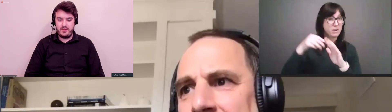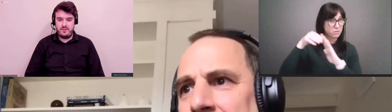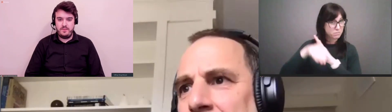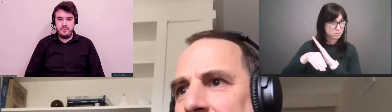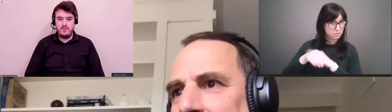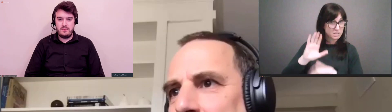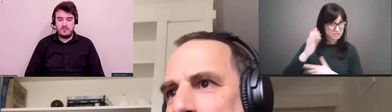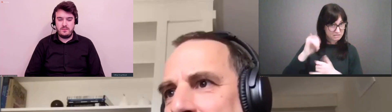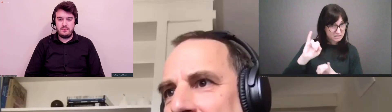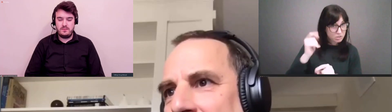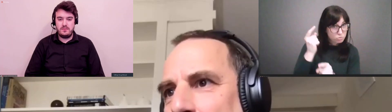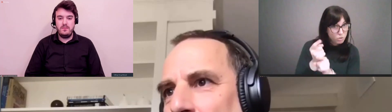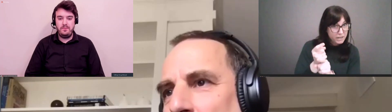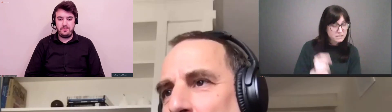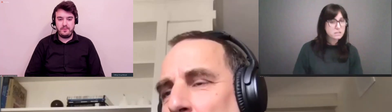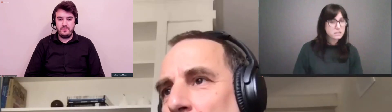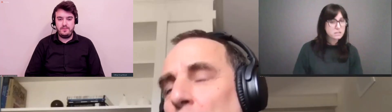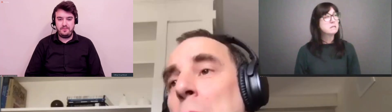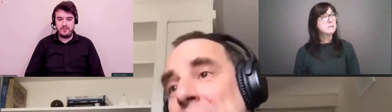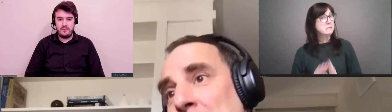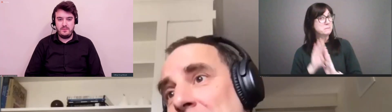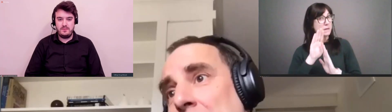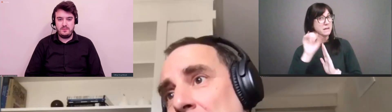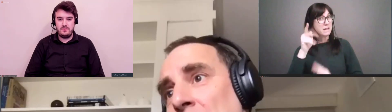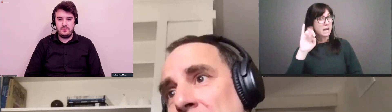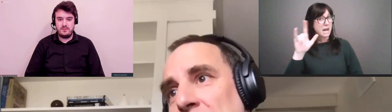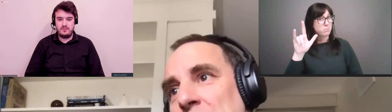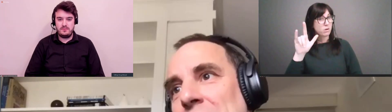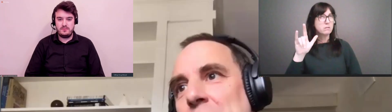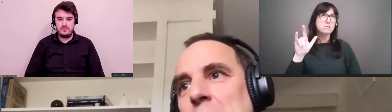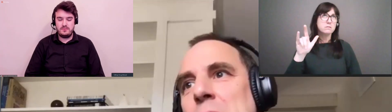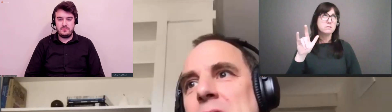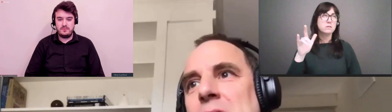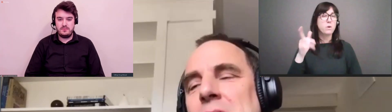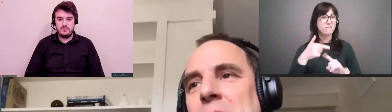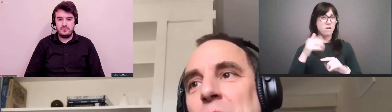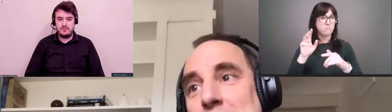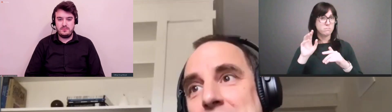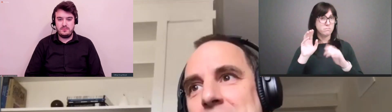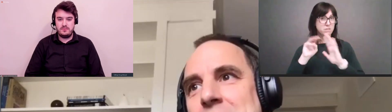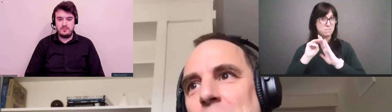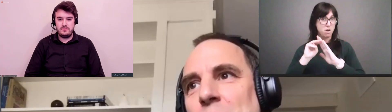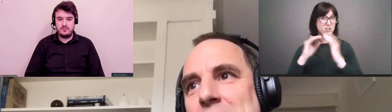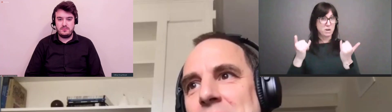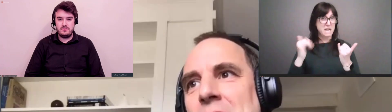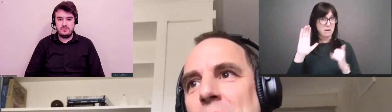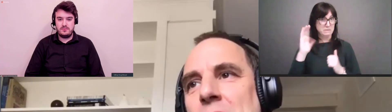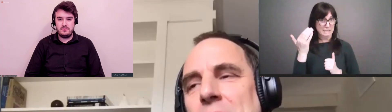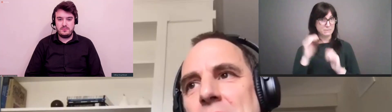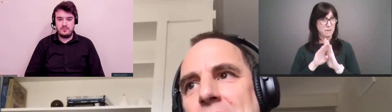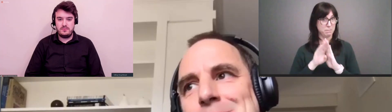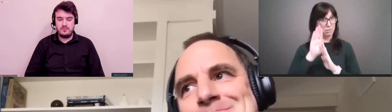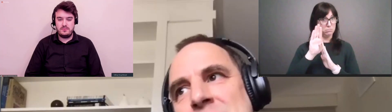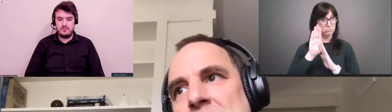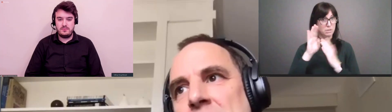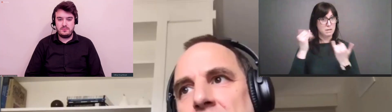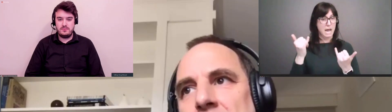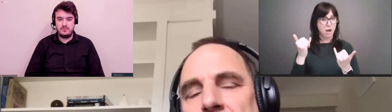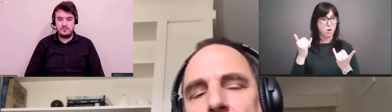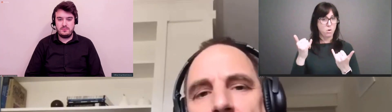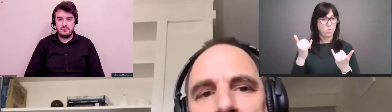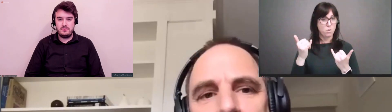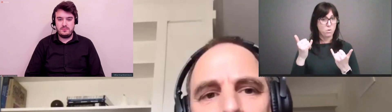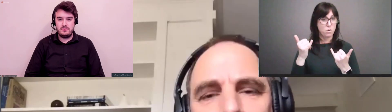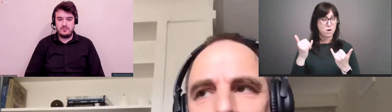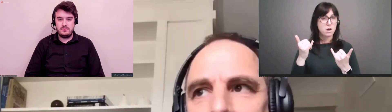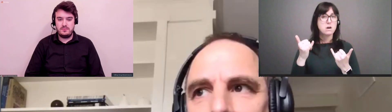mean? Peak in April. Well, we're peaking according to those models. Like we're peaking right now.